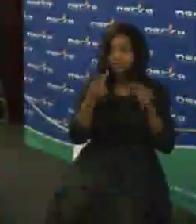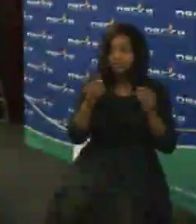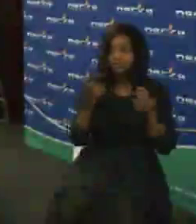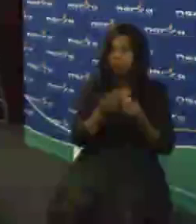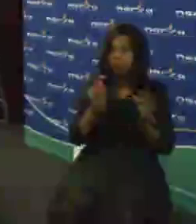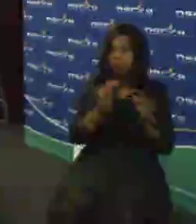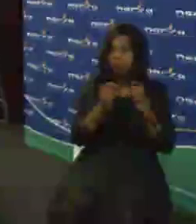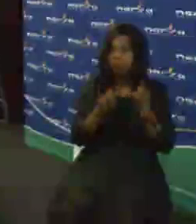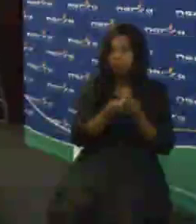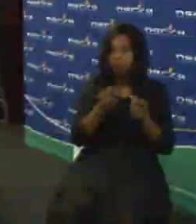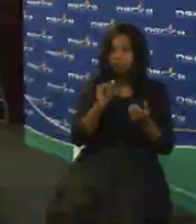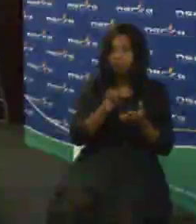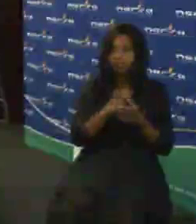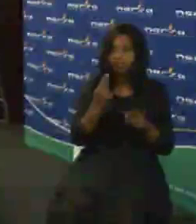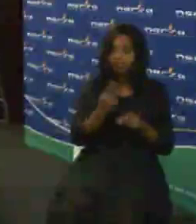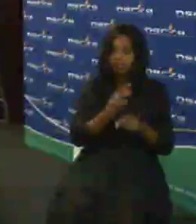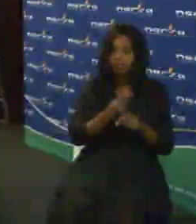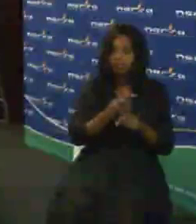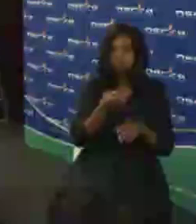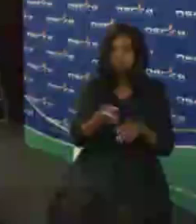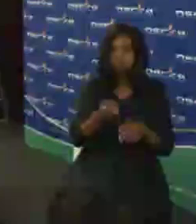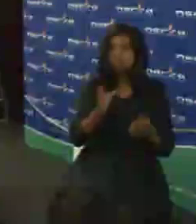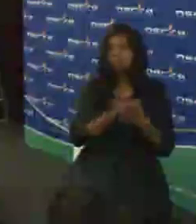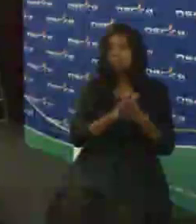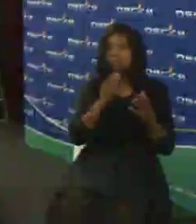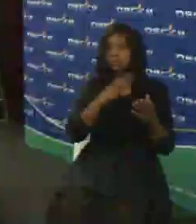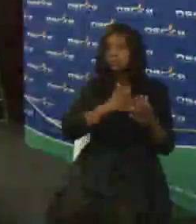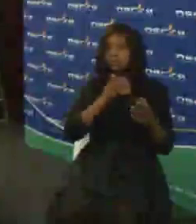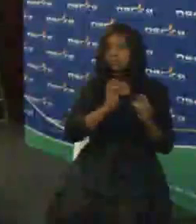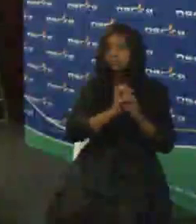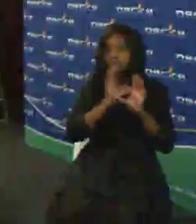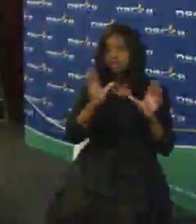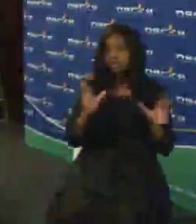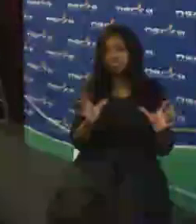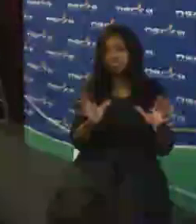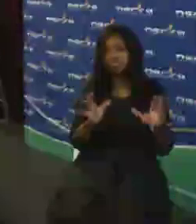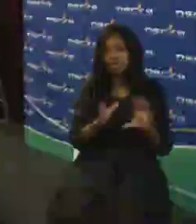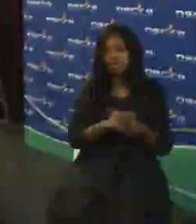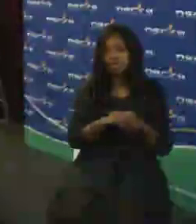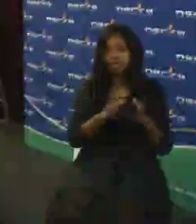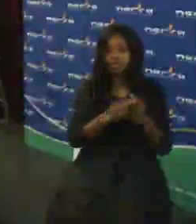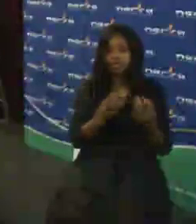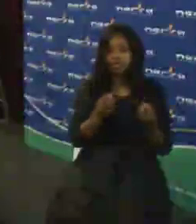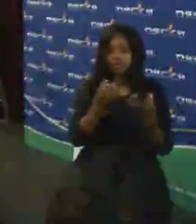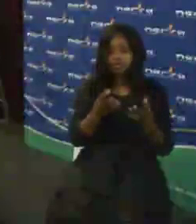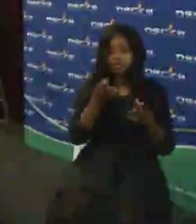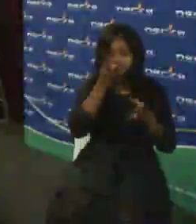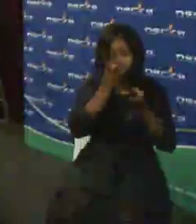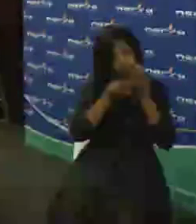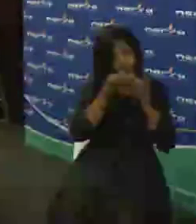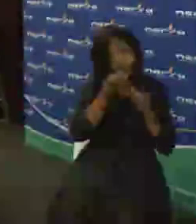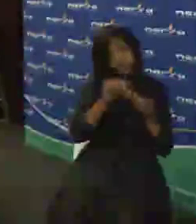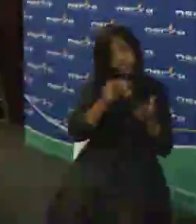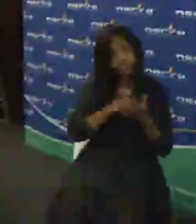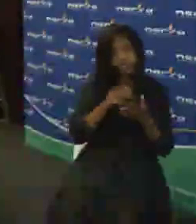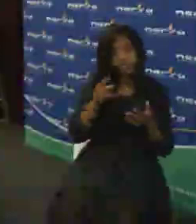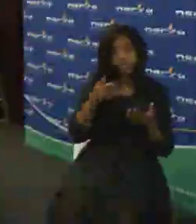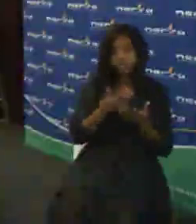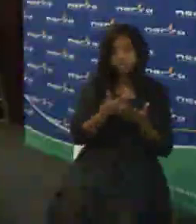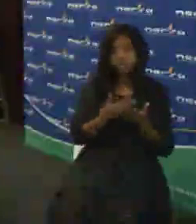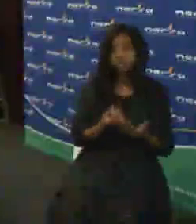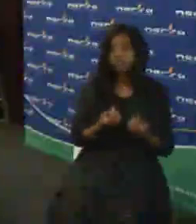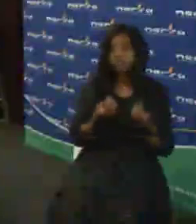is always available and willing to clarify and providing the information that you are capable